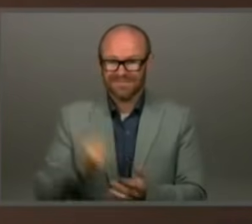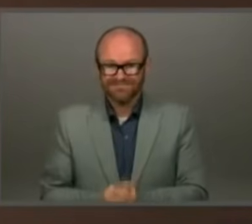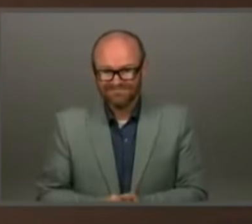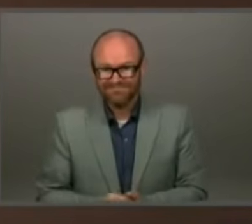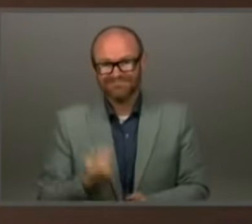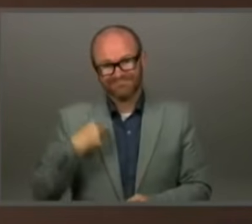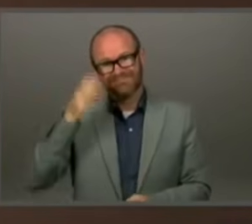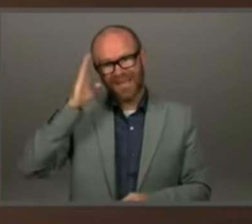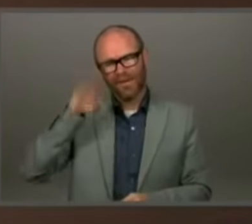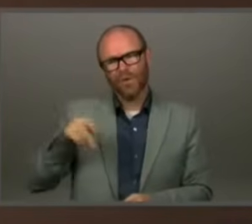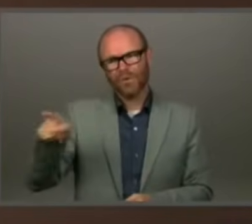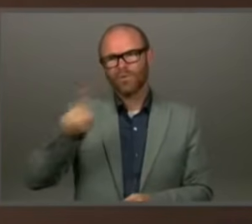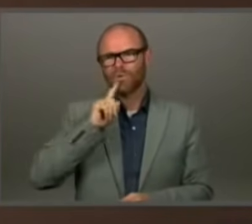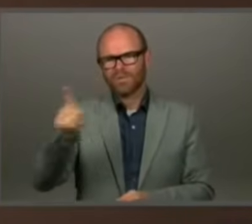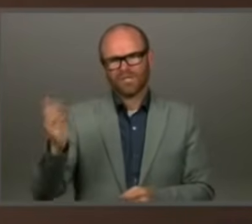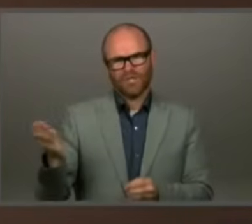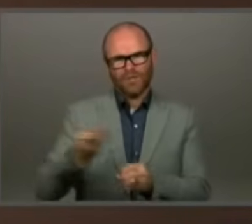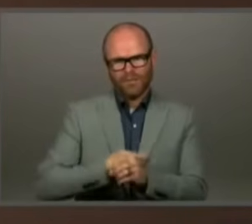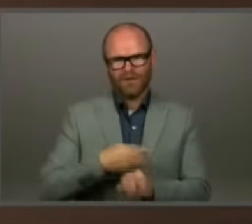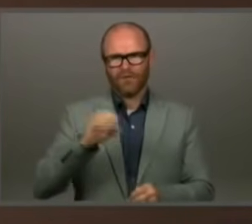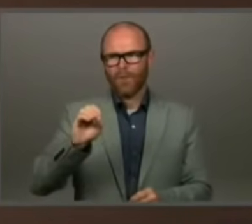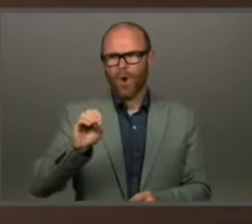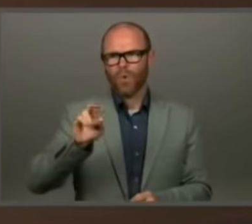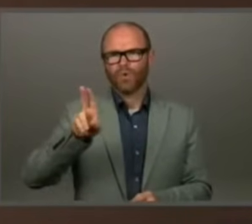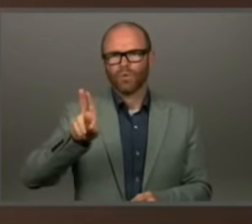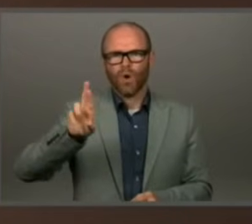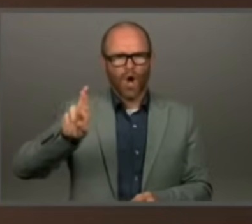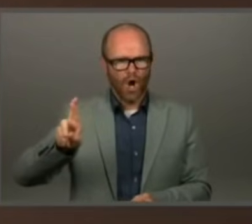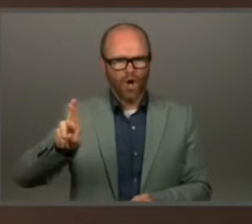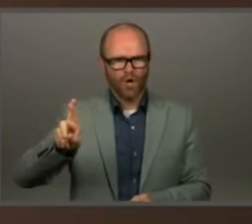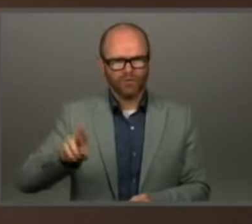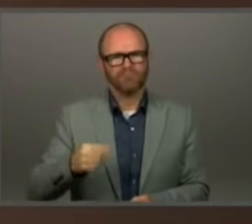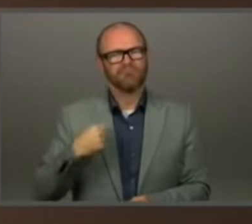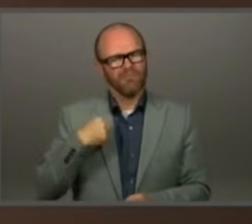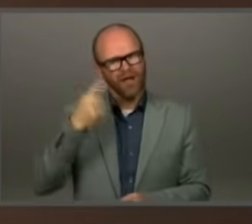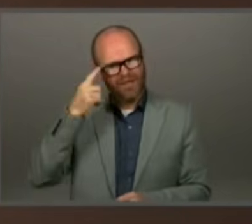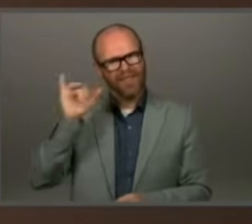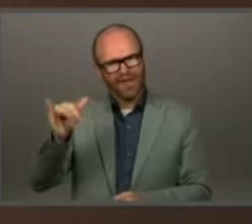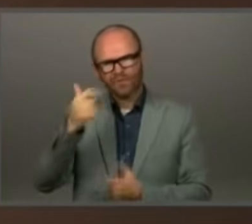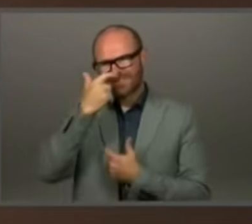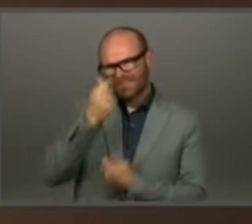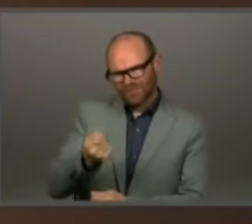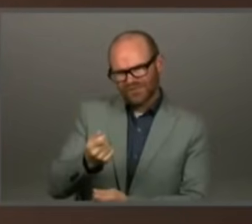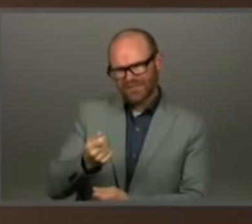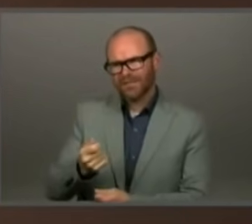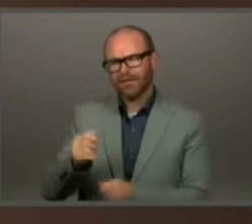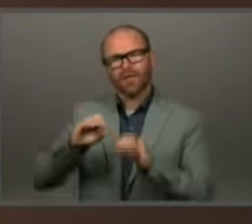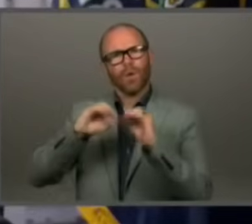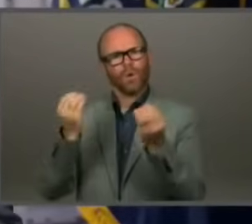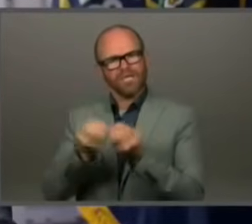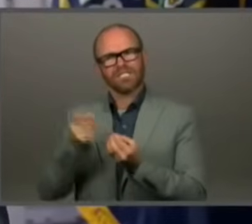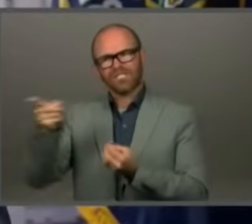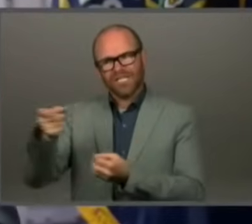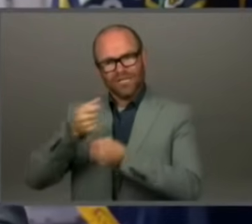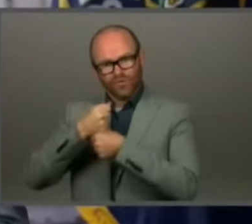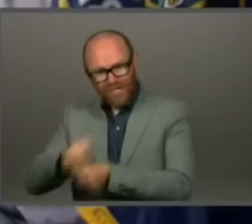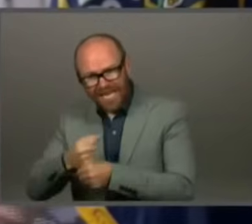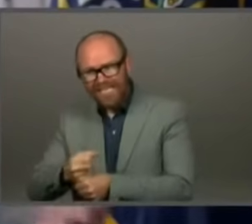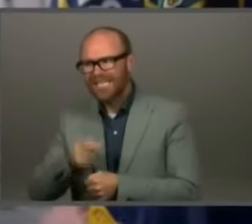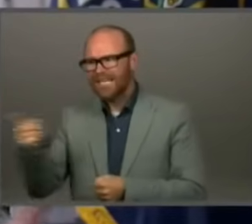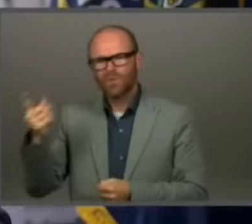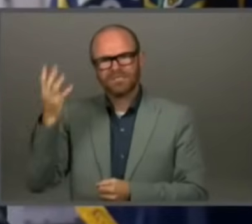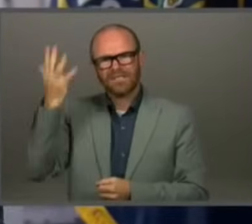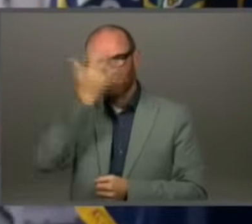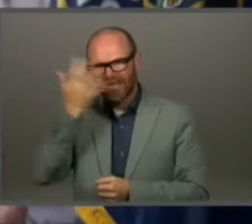I know he was terminated from OUR, which I thought was very interesting, that the organization that he created was the face of, was